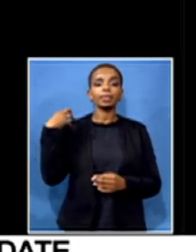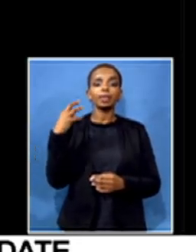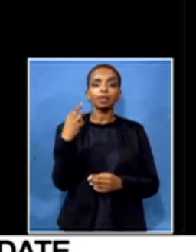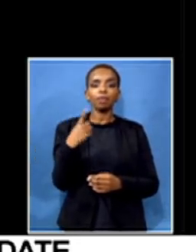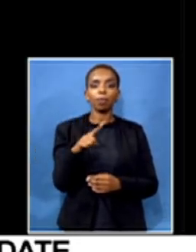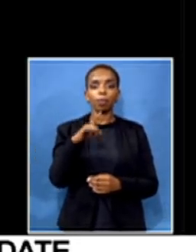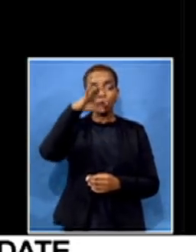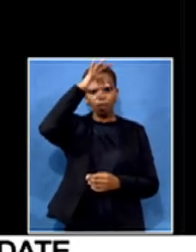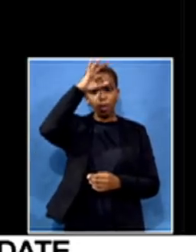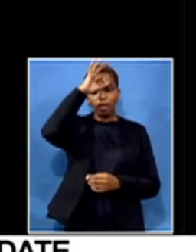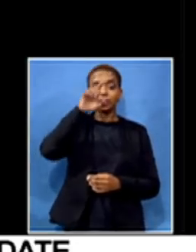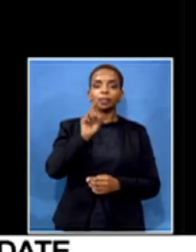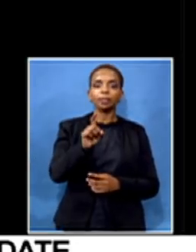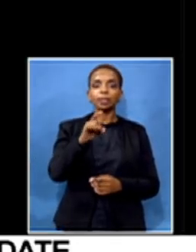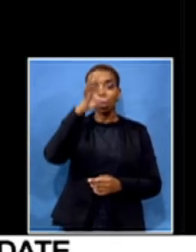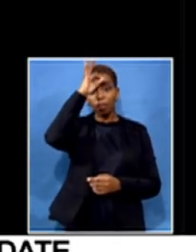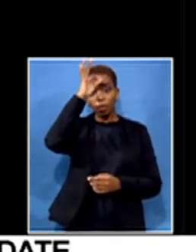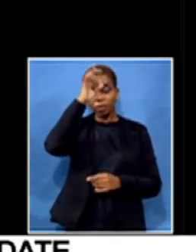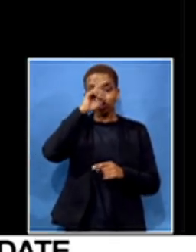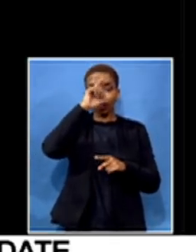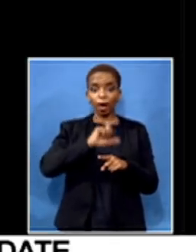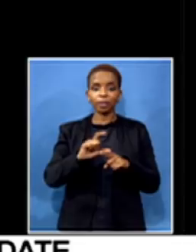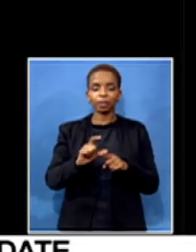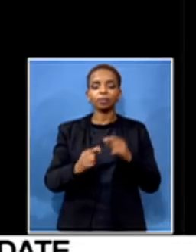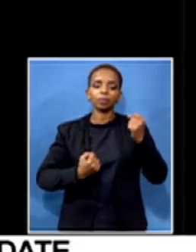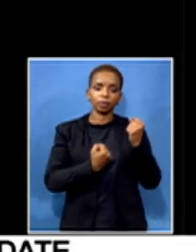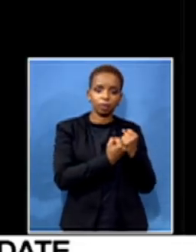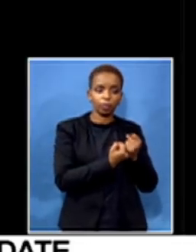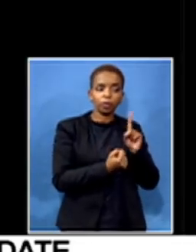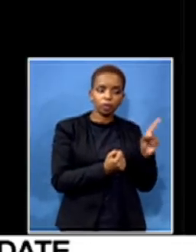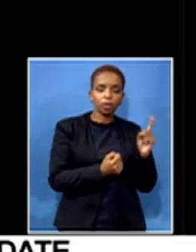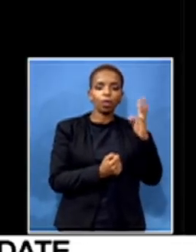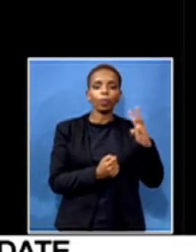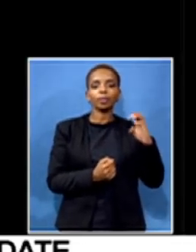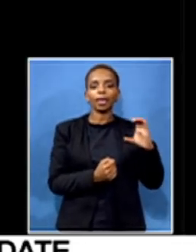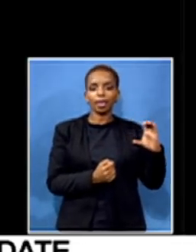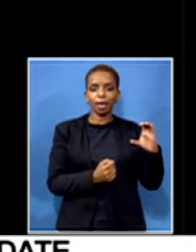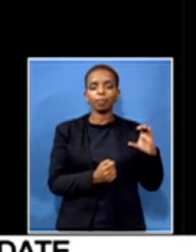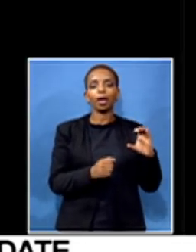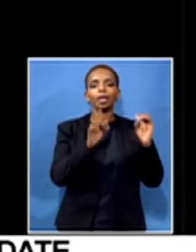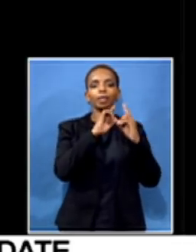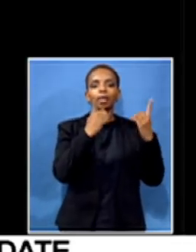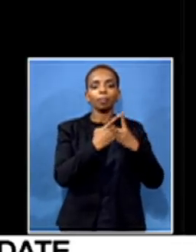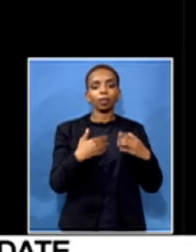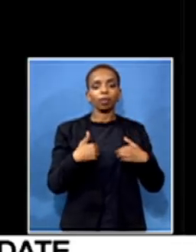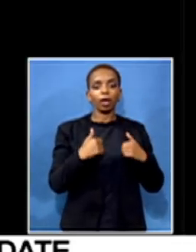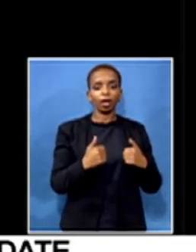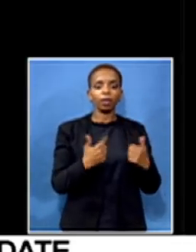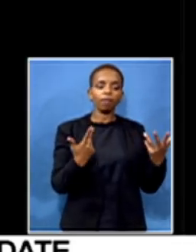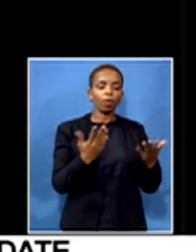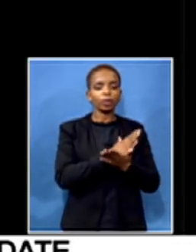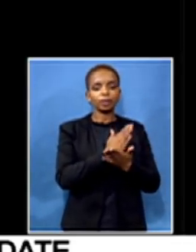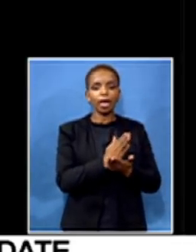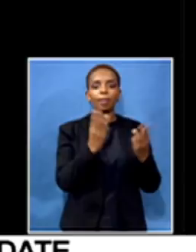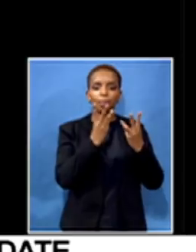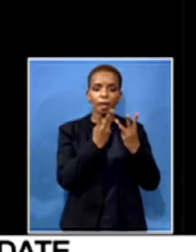police colleges to support the Western Cape Department of Health to quarantine some of the people and